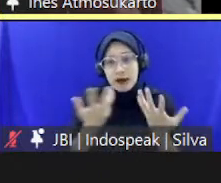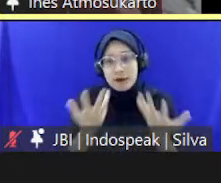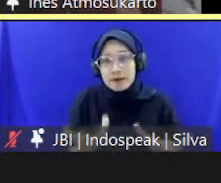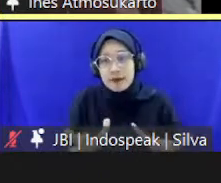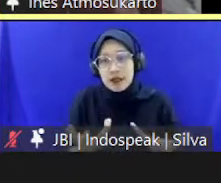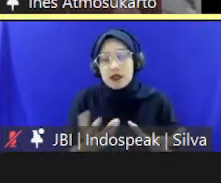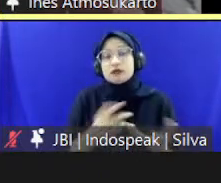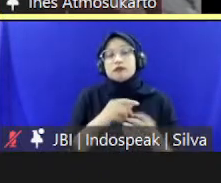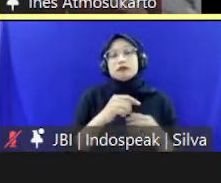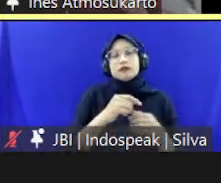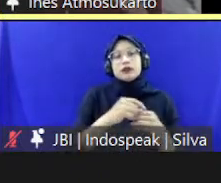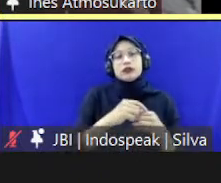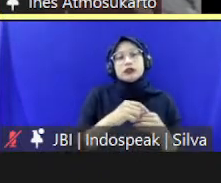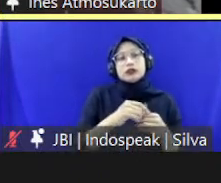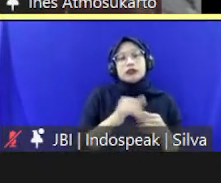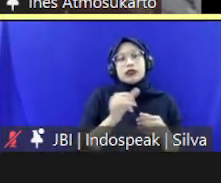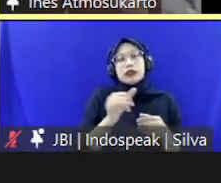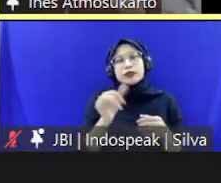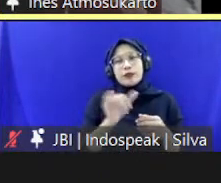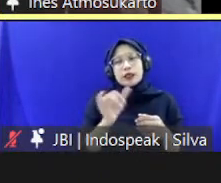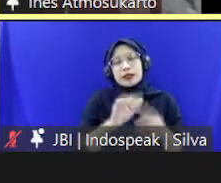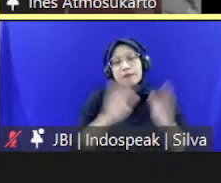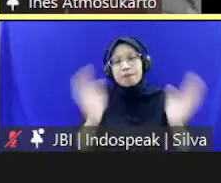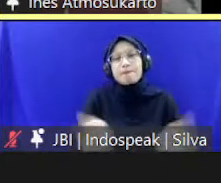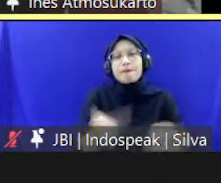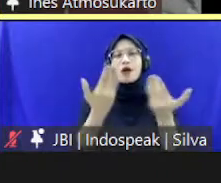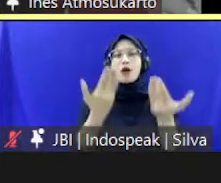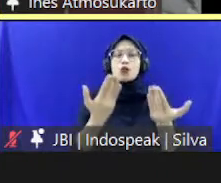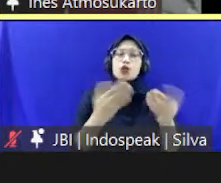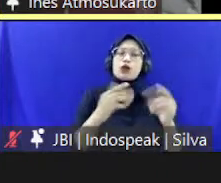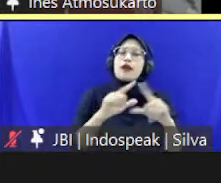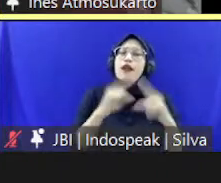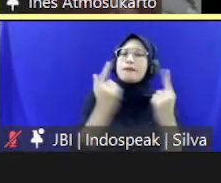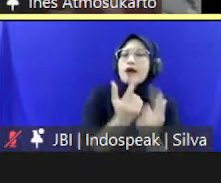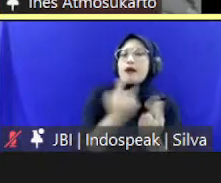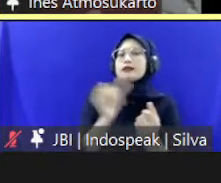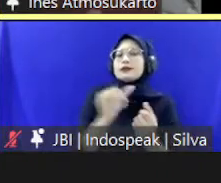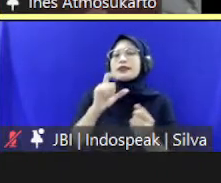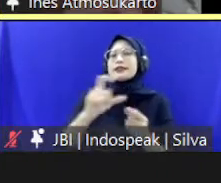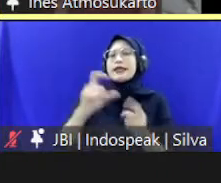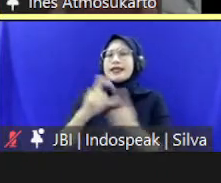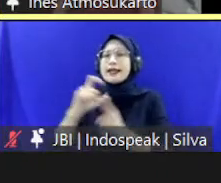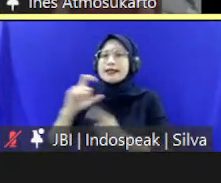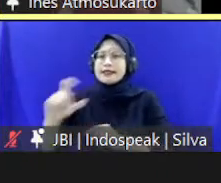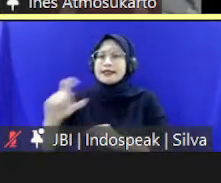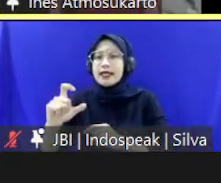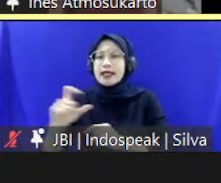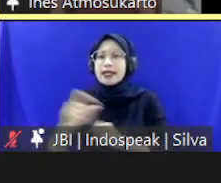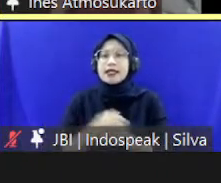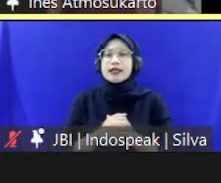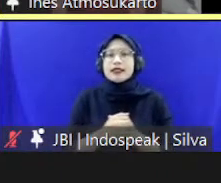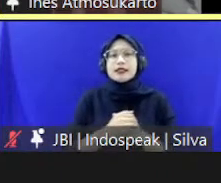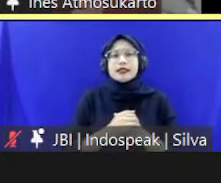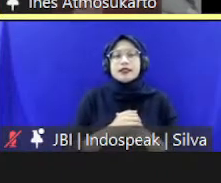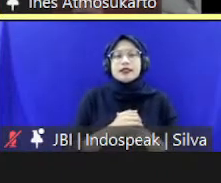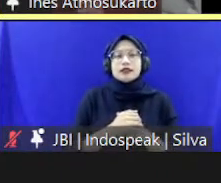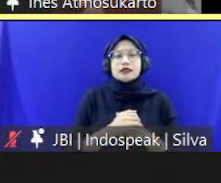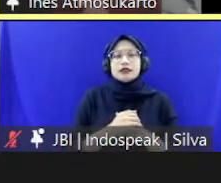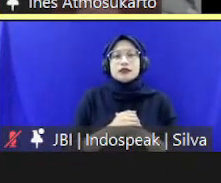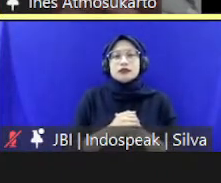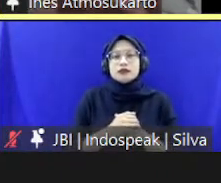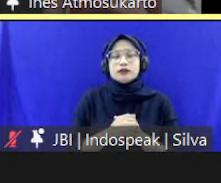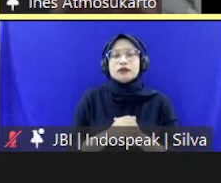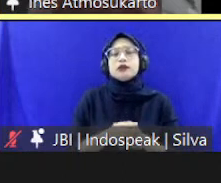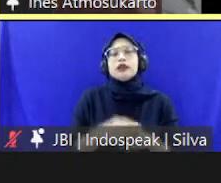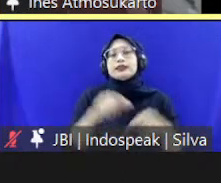CDC-like institution, because I think what's clear is that the Dirjen P2P, Dirjen Pencegahan Penyakit